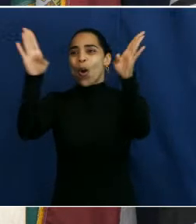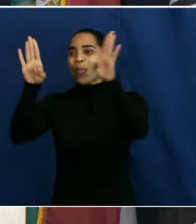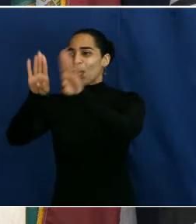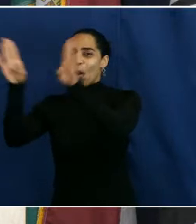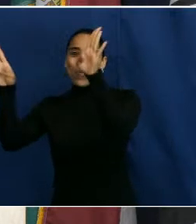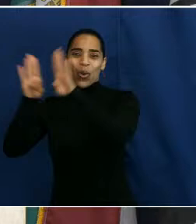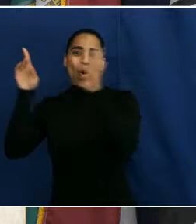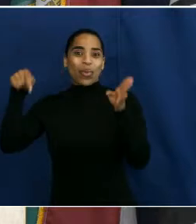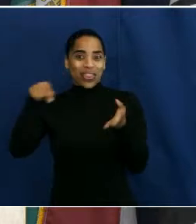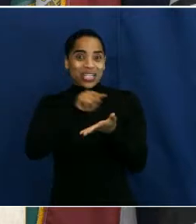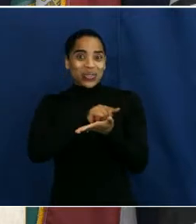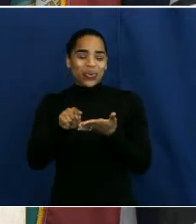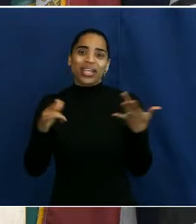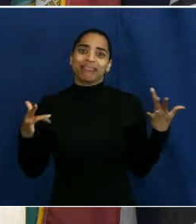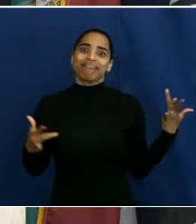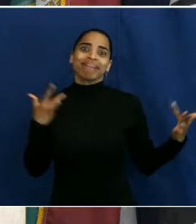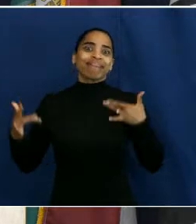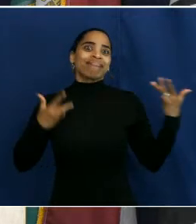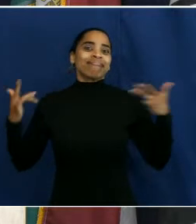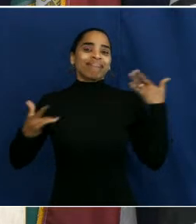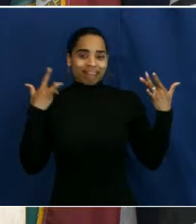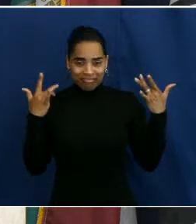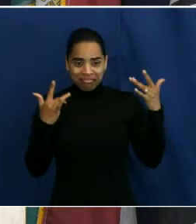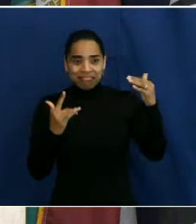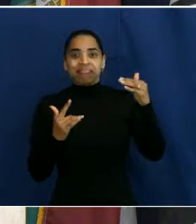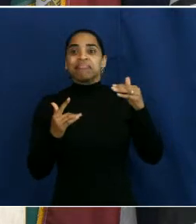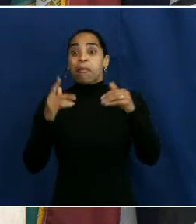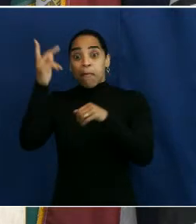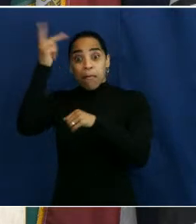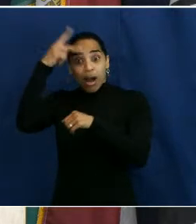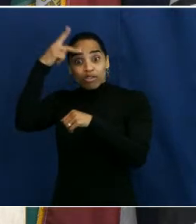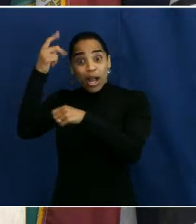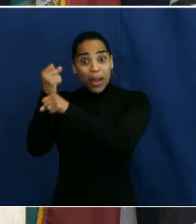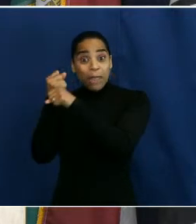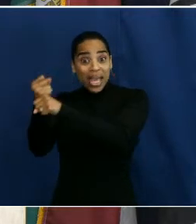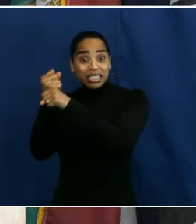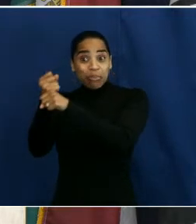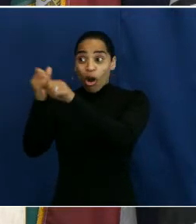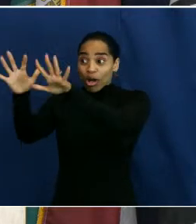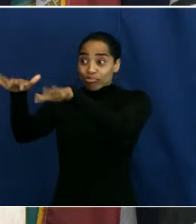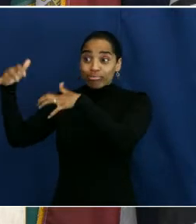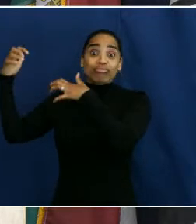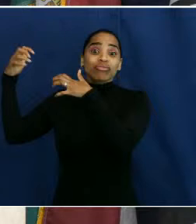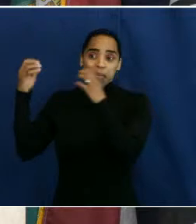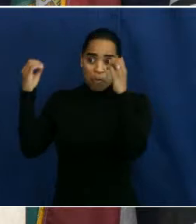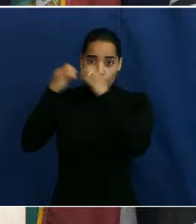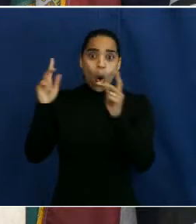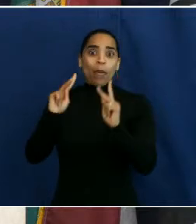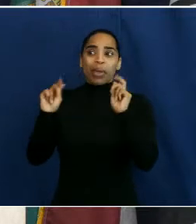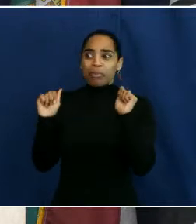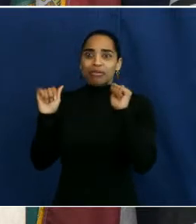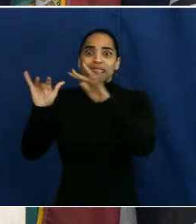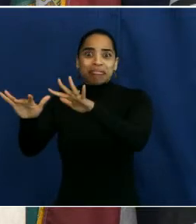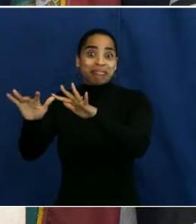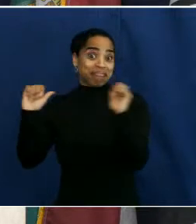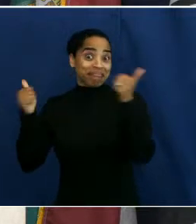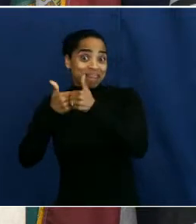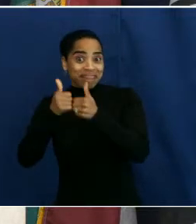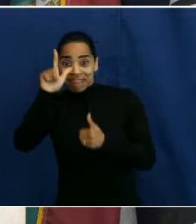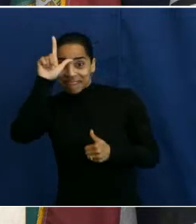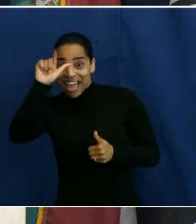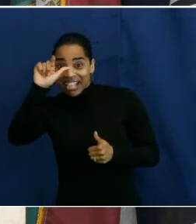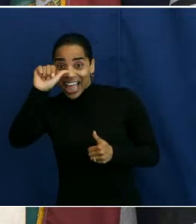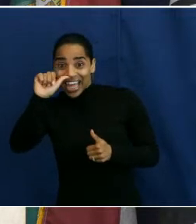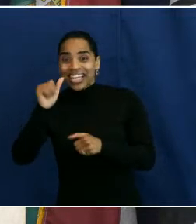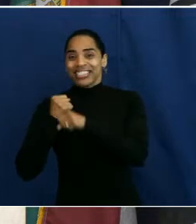week. I know we're excited about increased capacity at the Padres this weekend, and as we prepare to face off against the Dodgers. And we